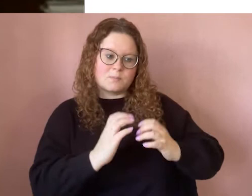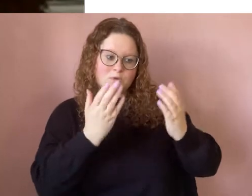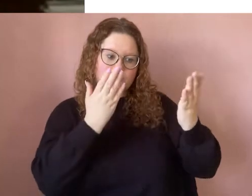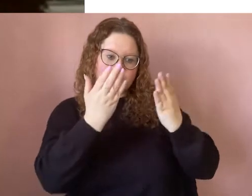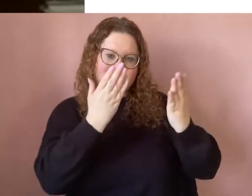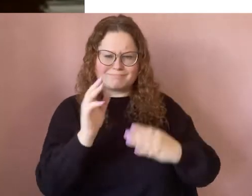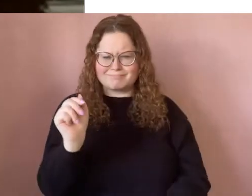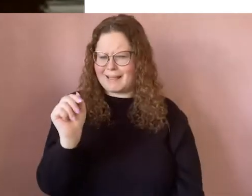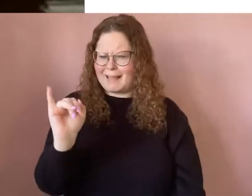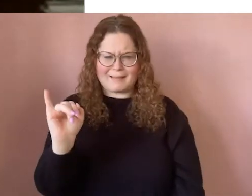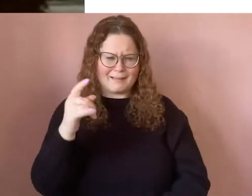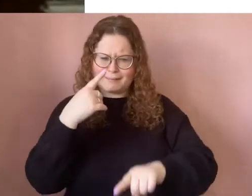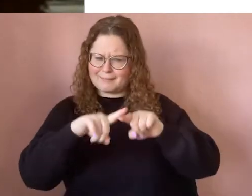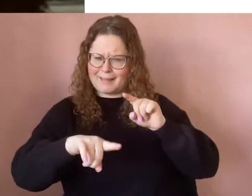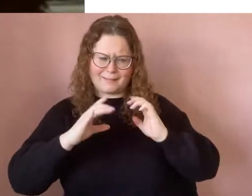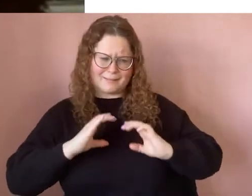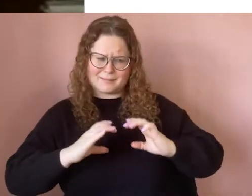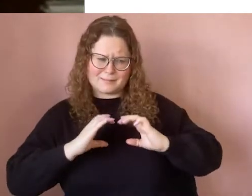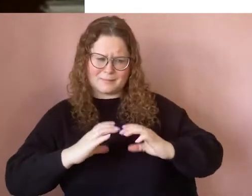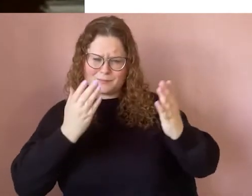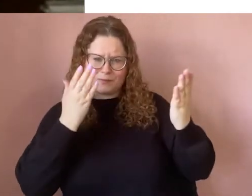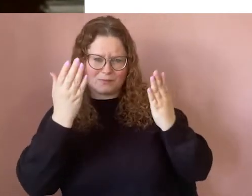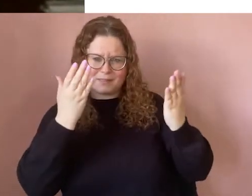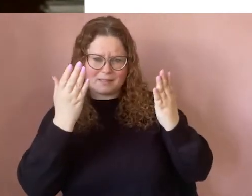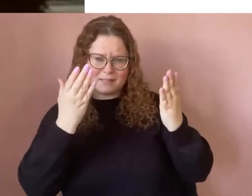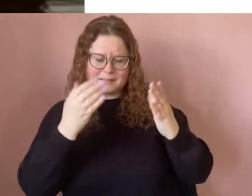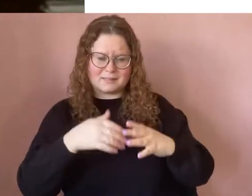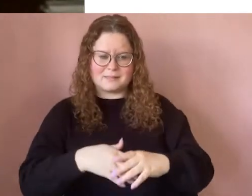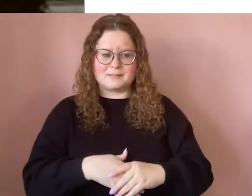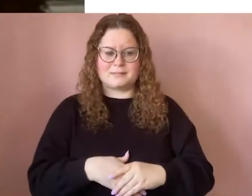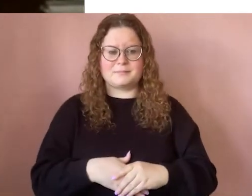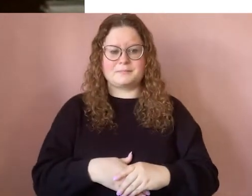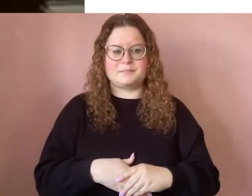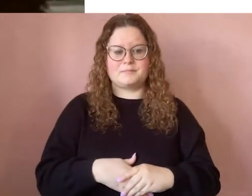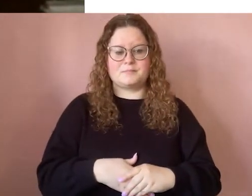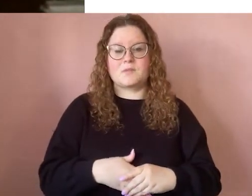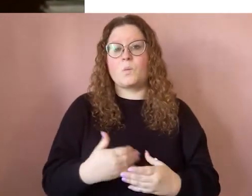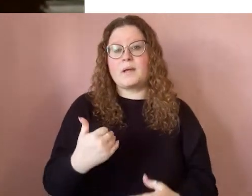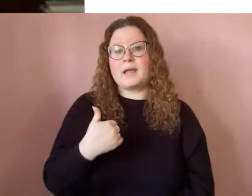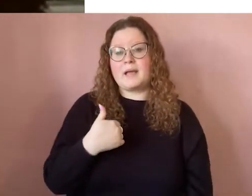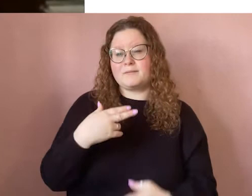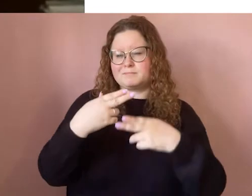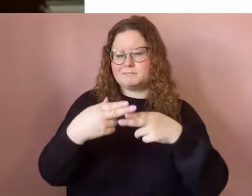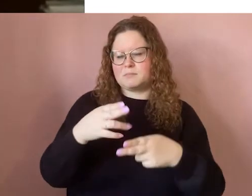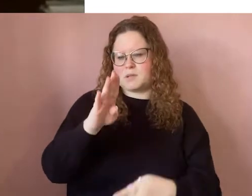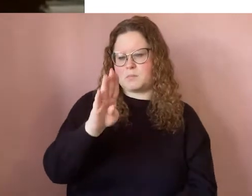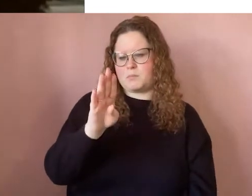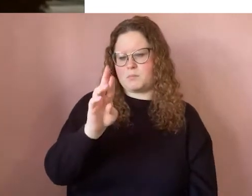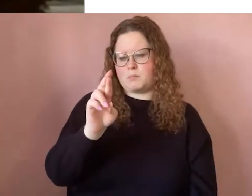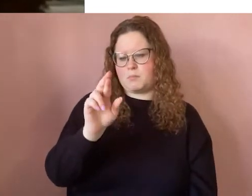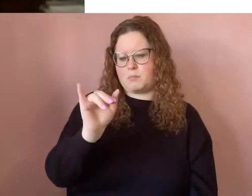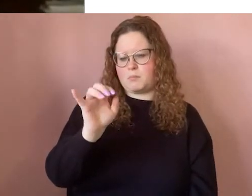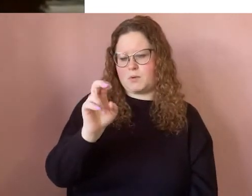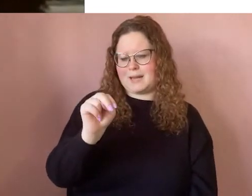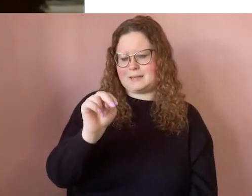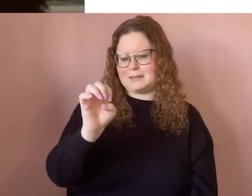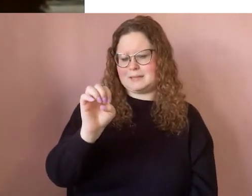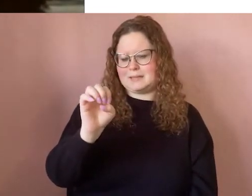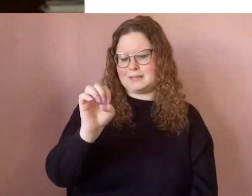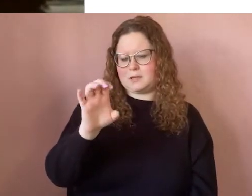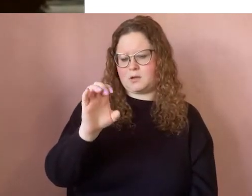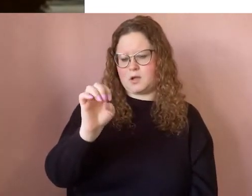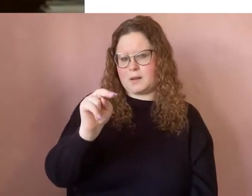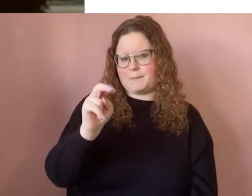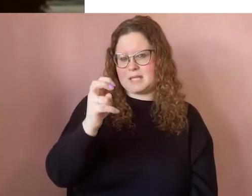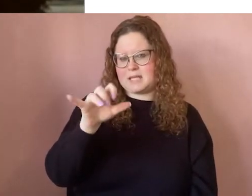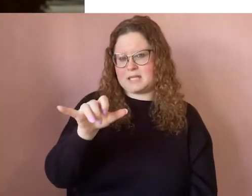deal. That defines this thing we call a brain economy. At the same time, a brain-based disorder called depression